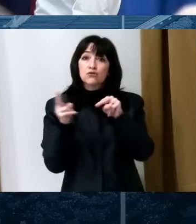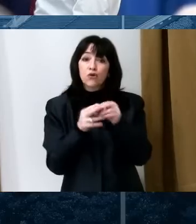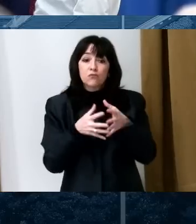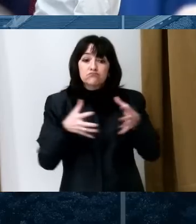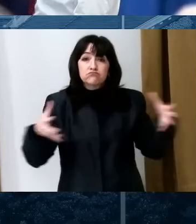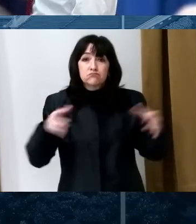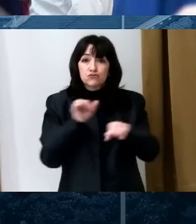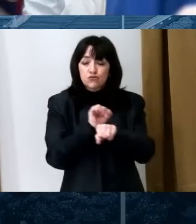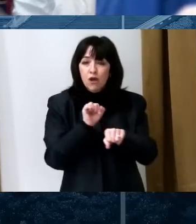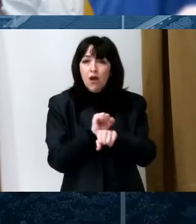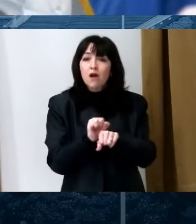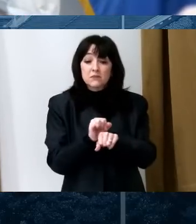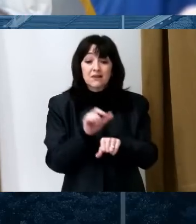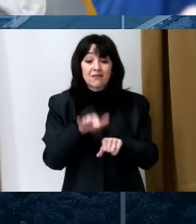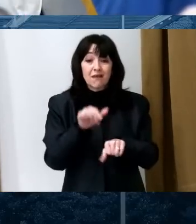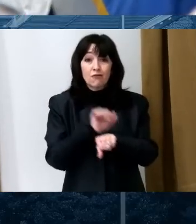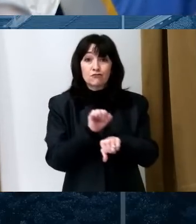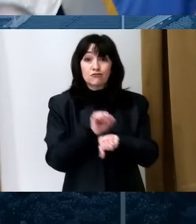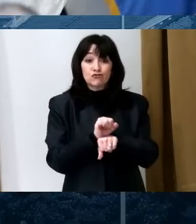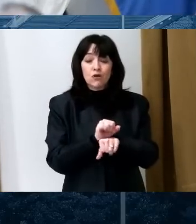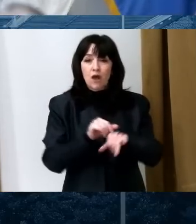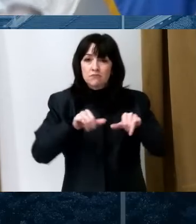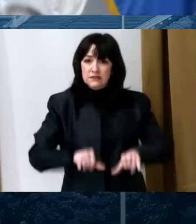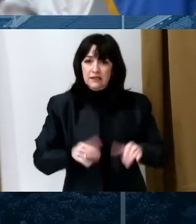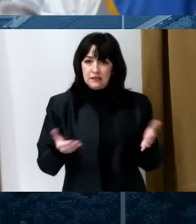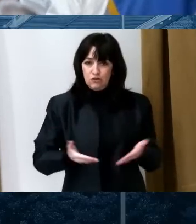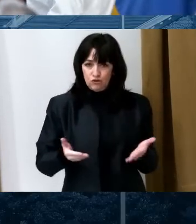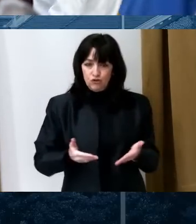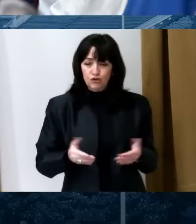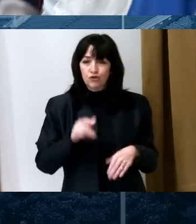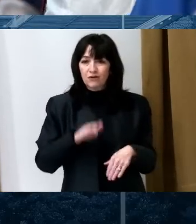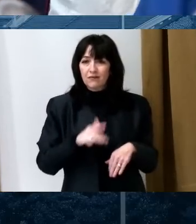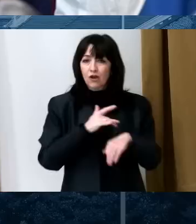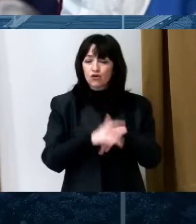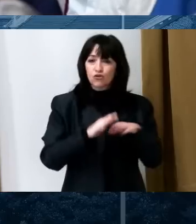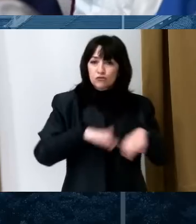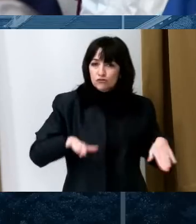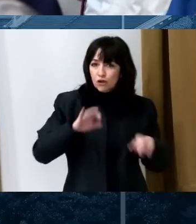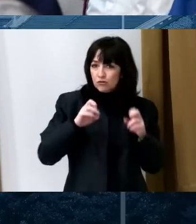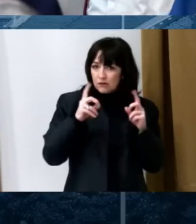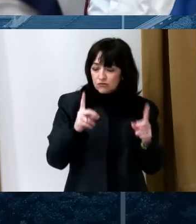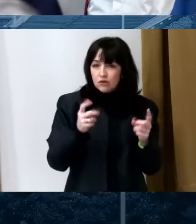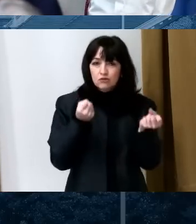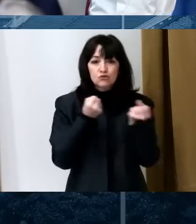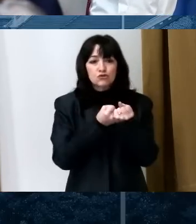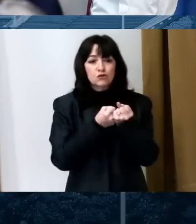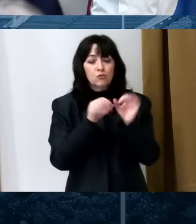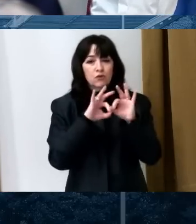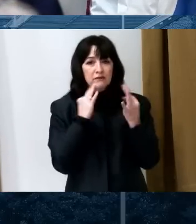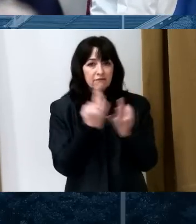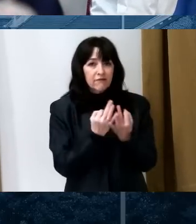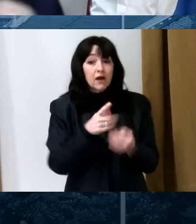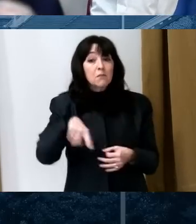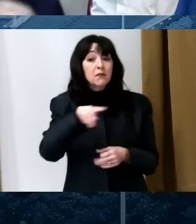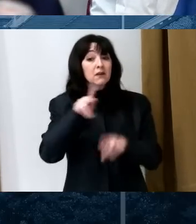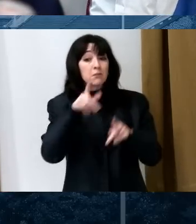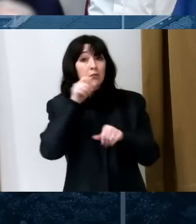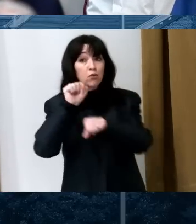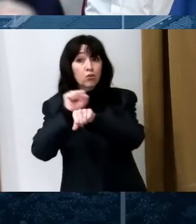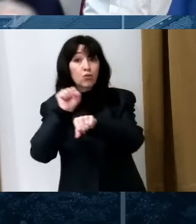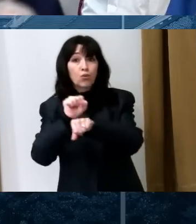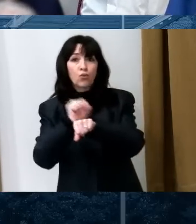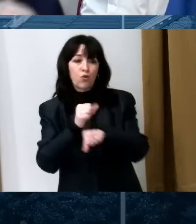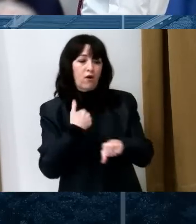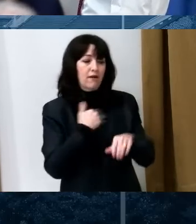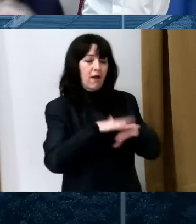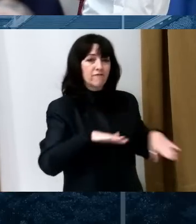public education, including early childhood education. That's also supporting families and workforce. And then